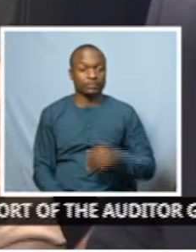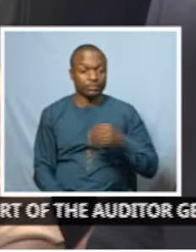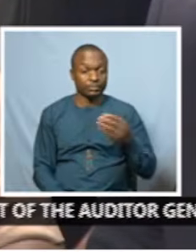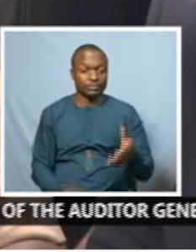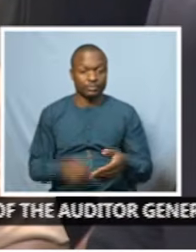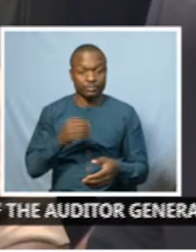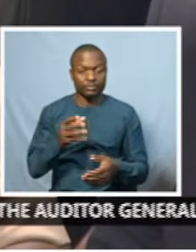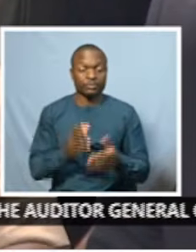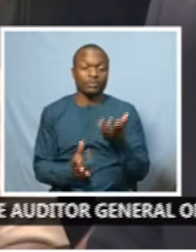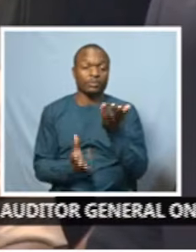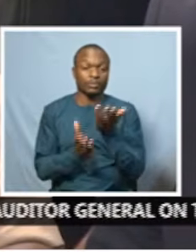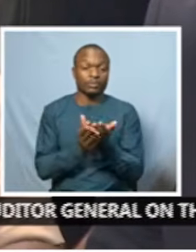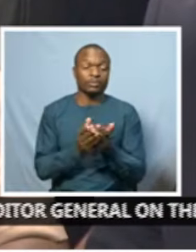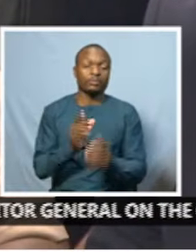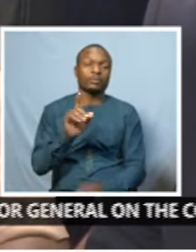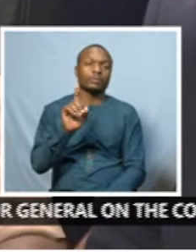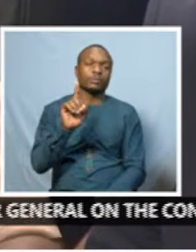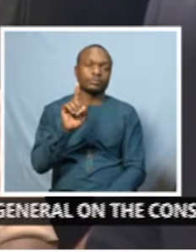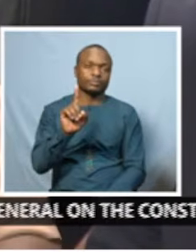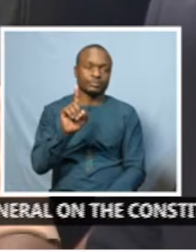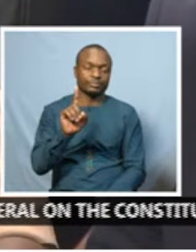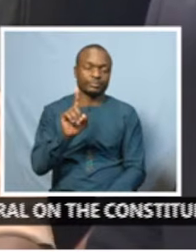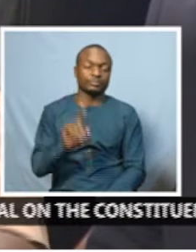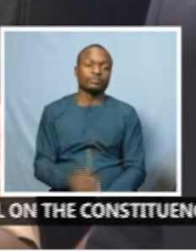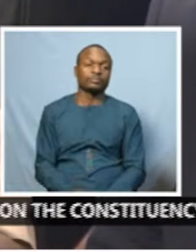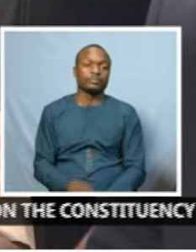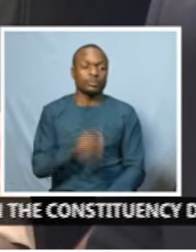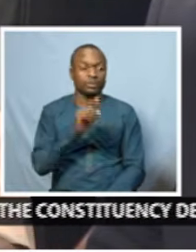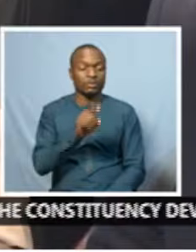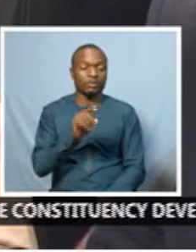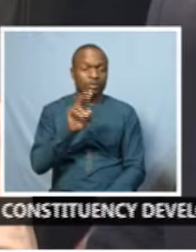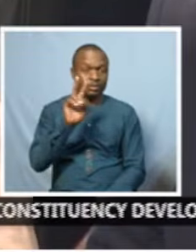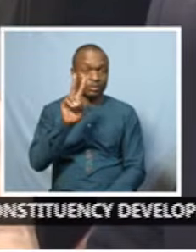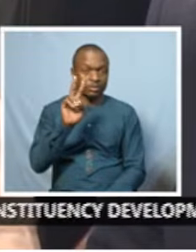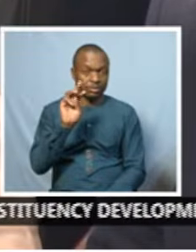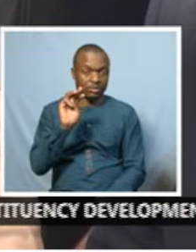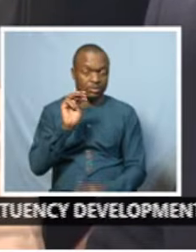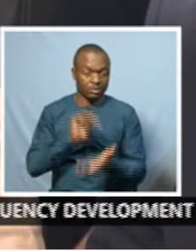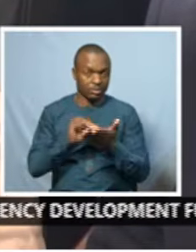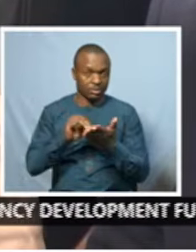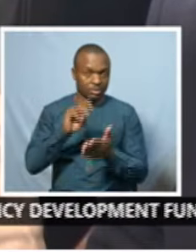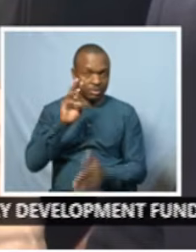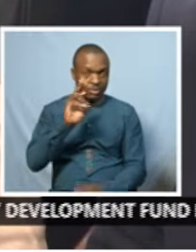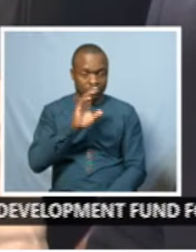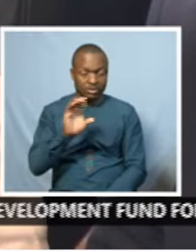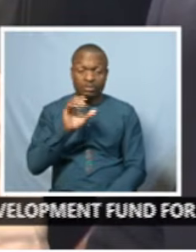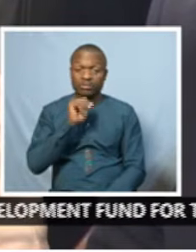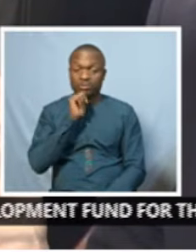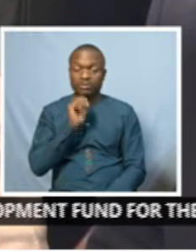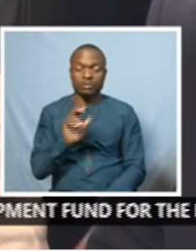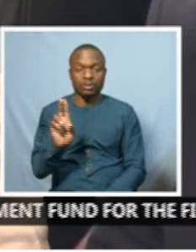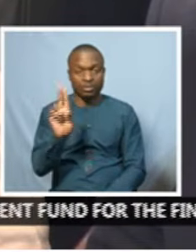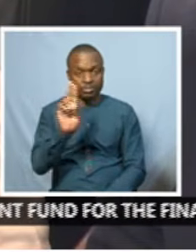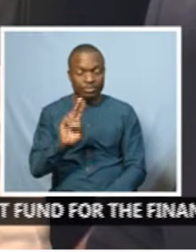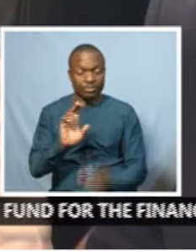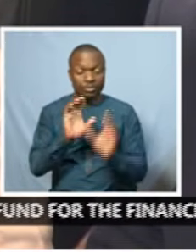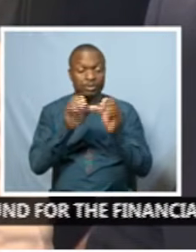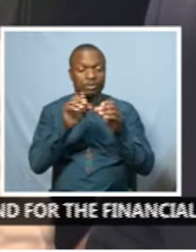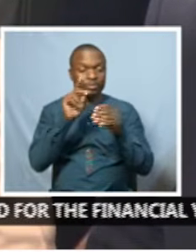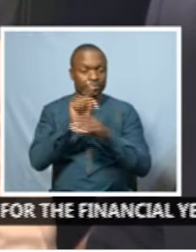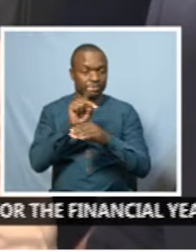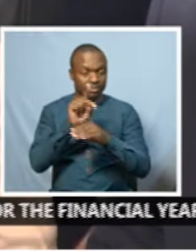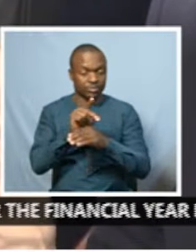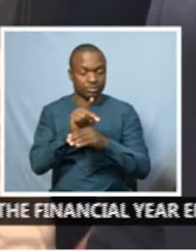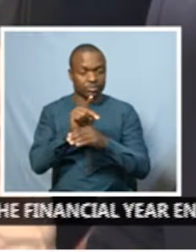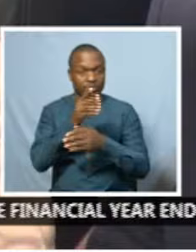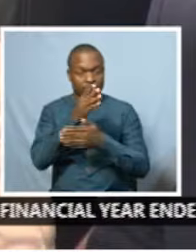expenditure on Appendix 1 of that 2,600,000 that was unspent funds under community projects,